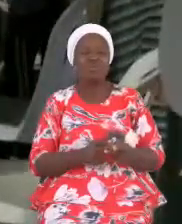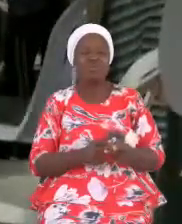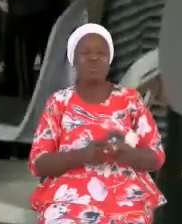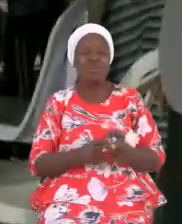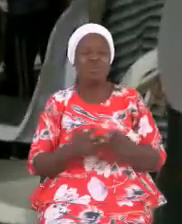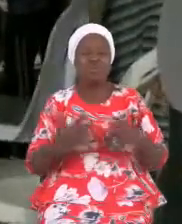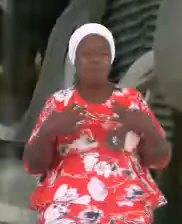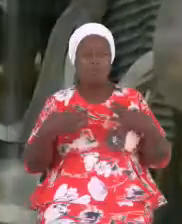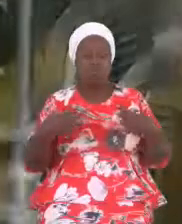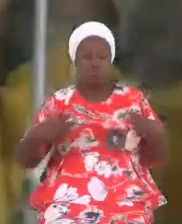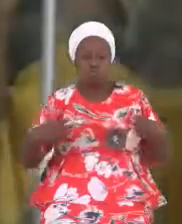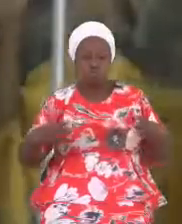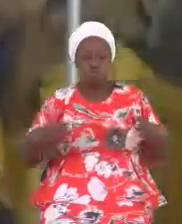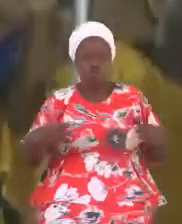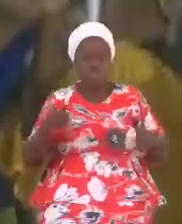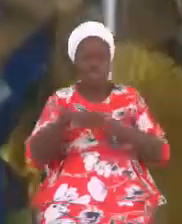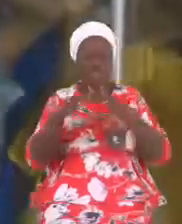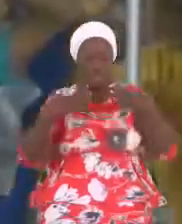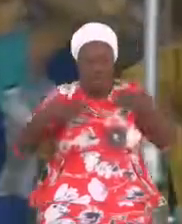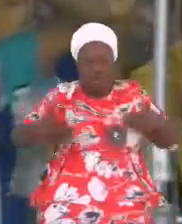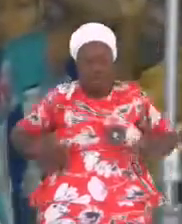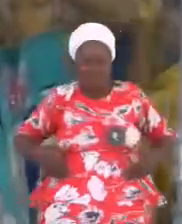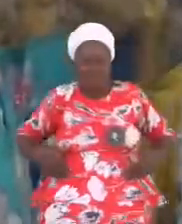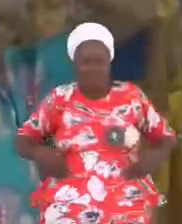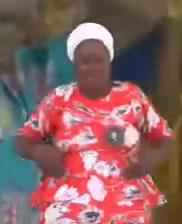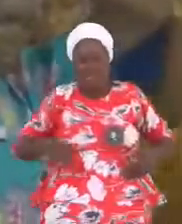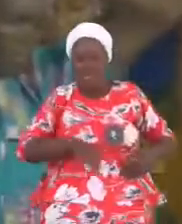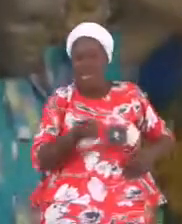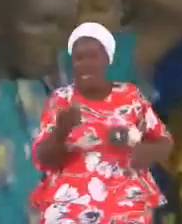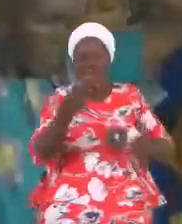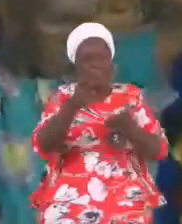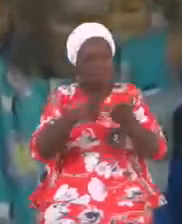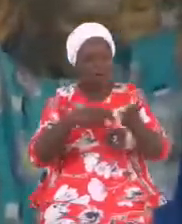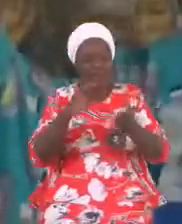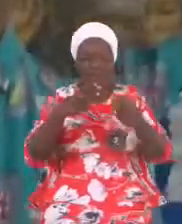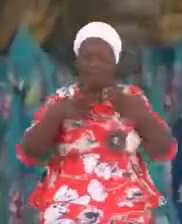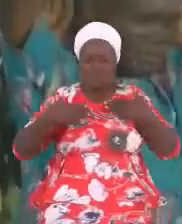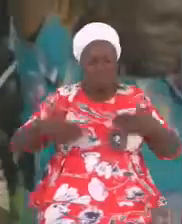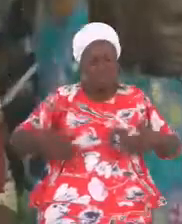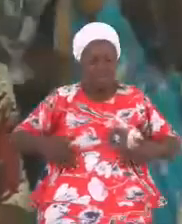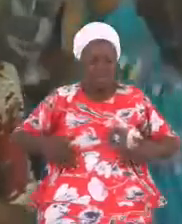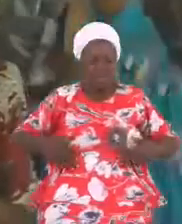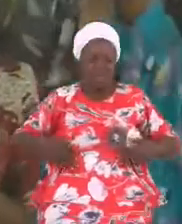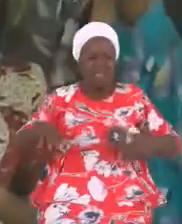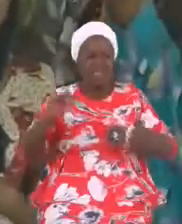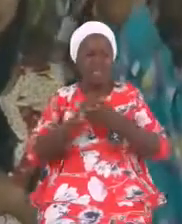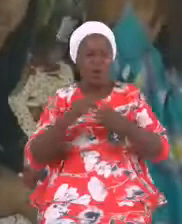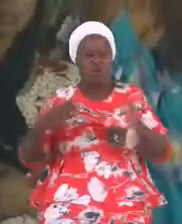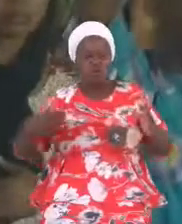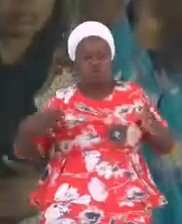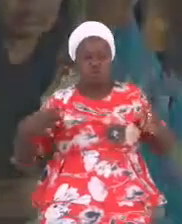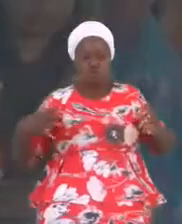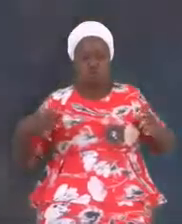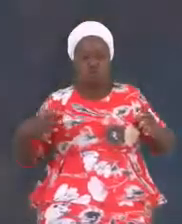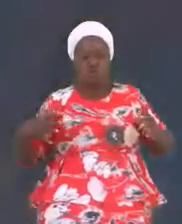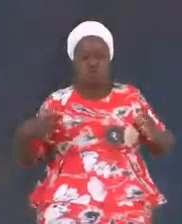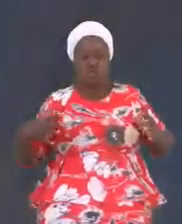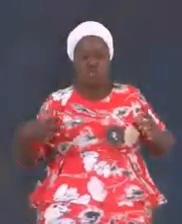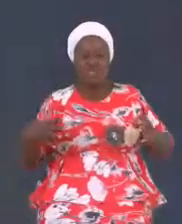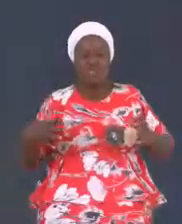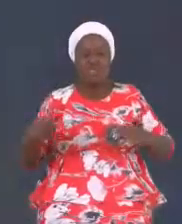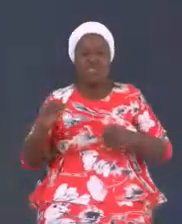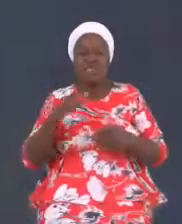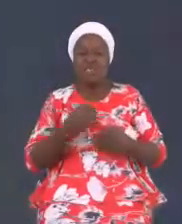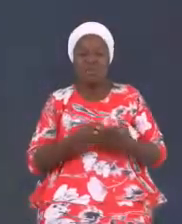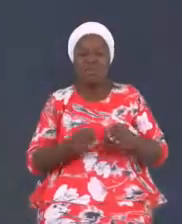Swelling in the body, any part of the body, that swelling, even